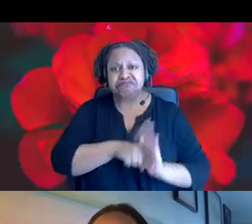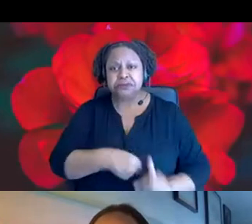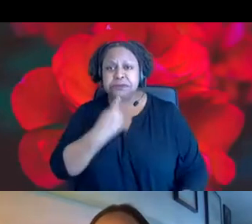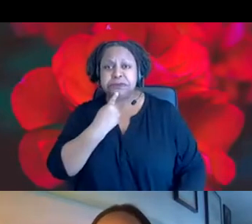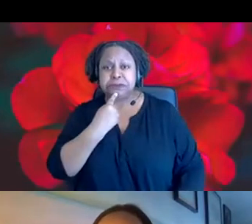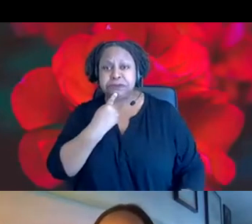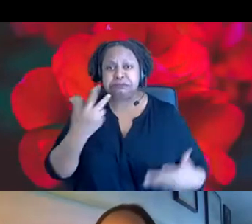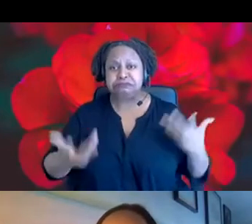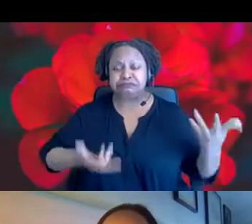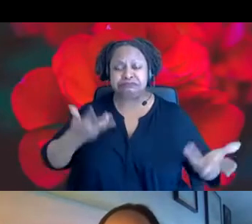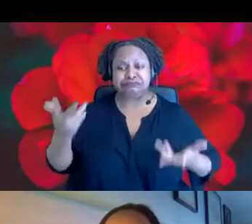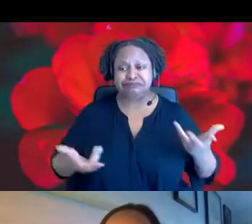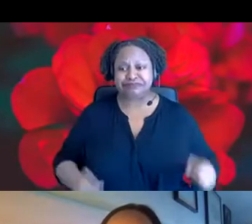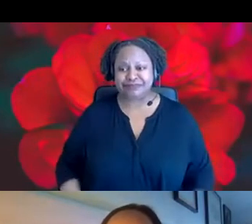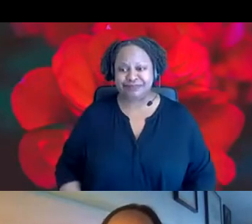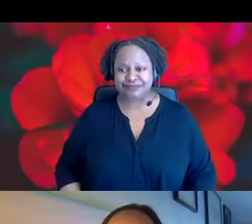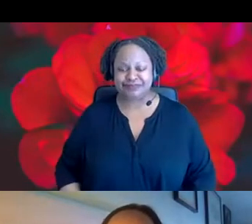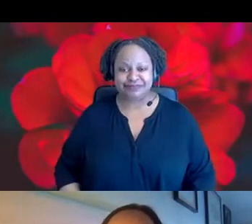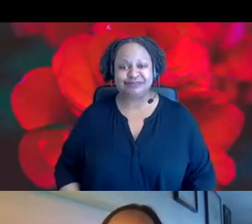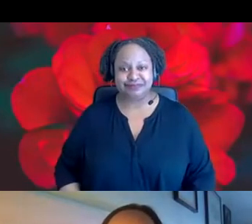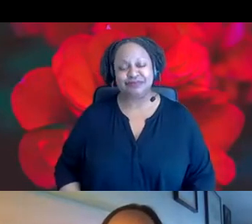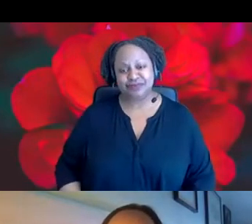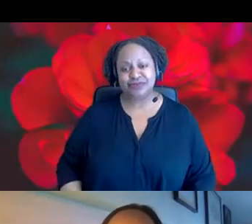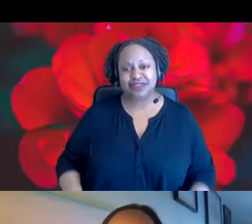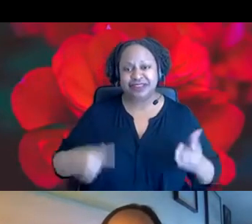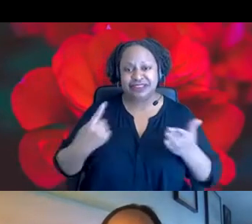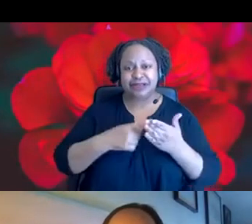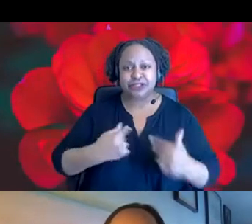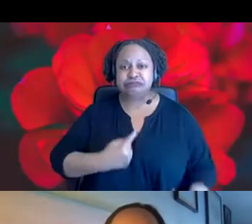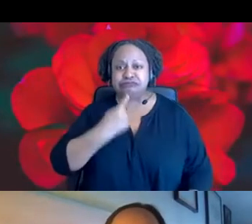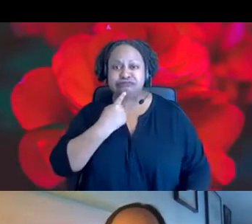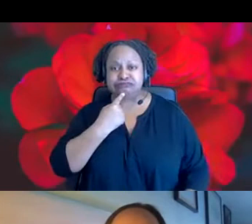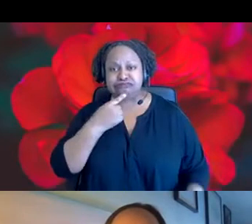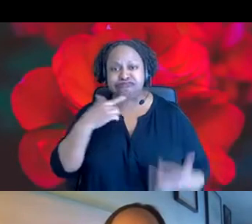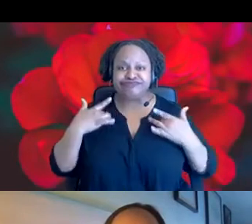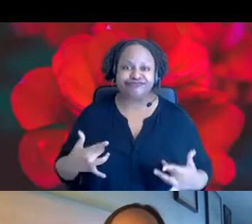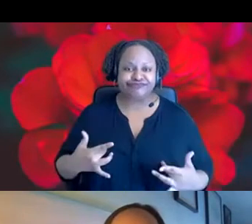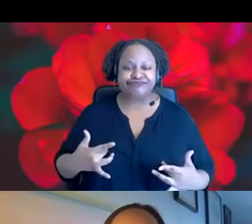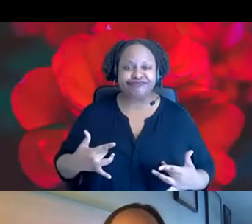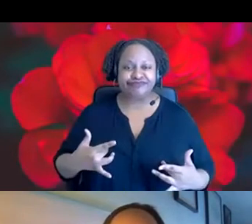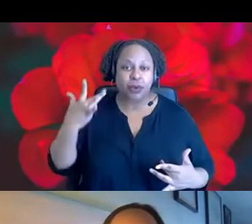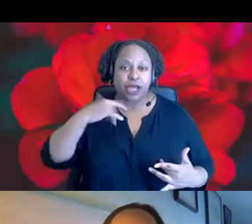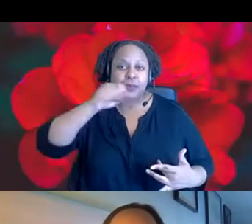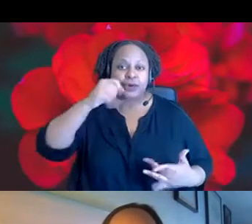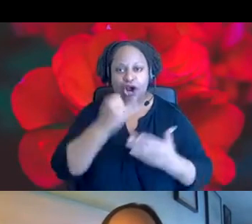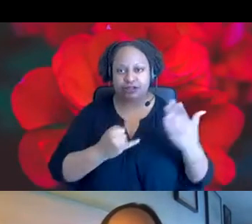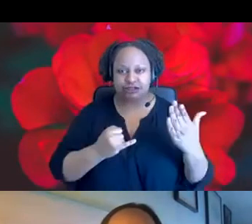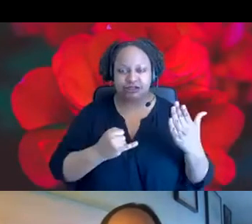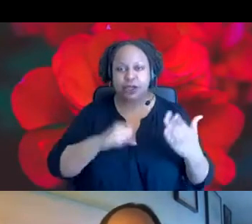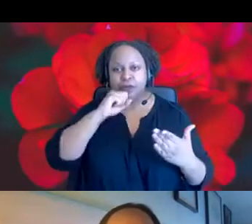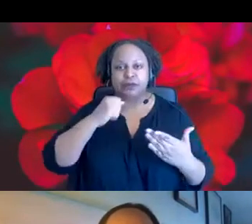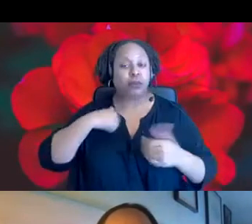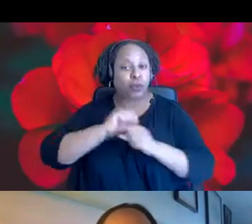you know, it can feel kind of dire sometimes as an arts lover and an arts